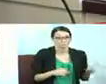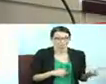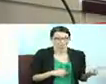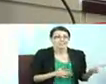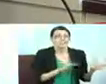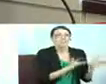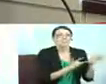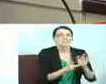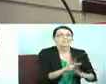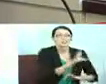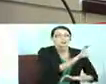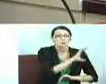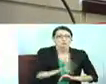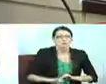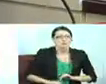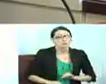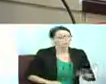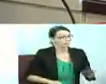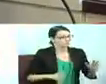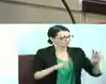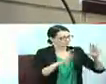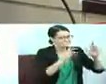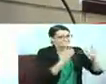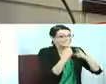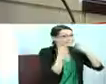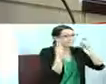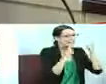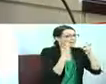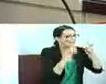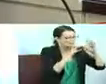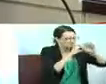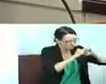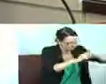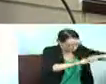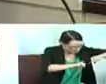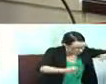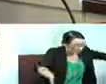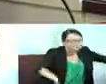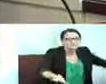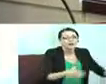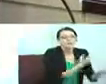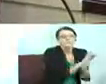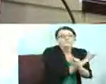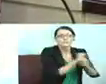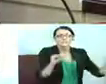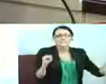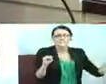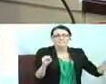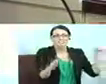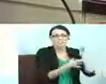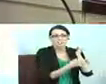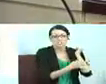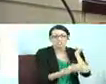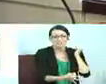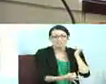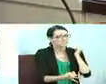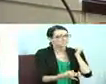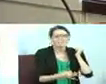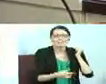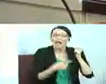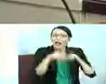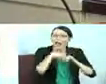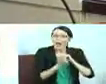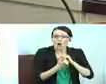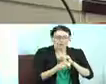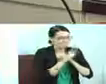who abolished sin, who freed us from the chains of his rule by the shedding of his